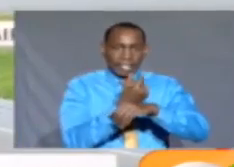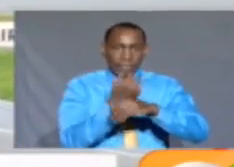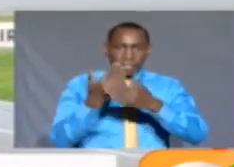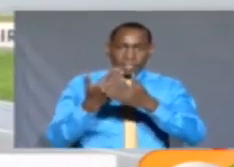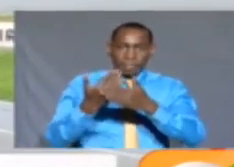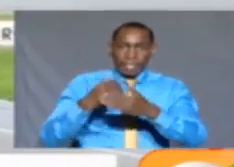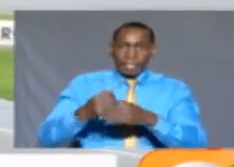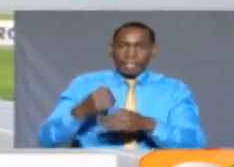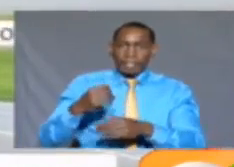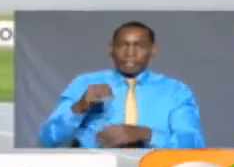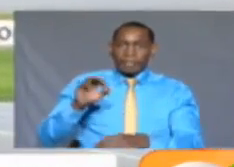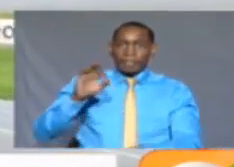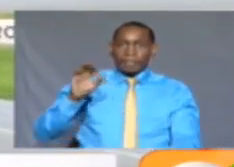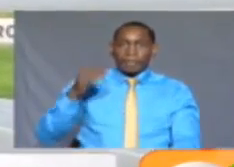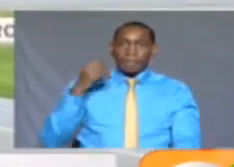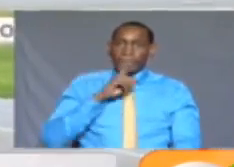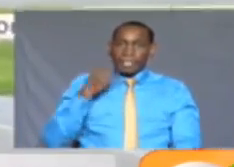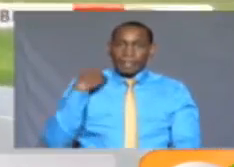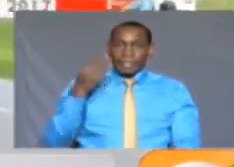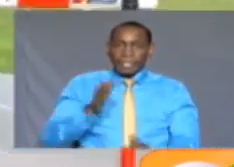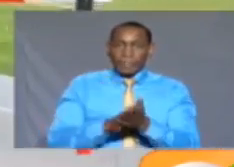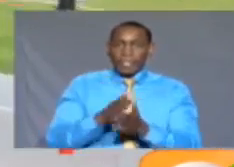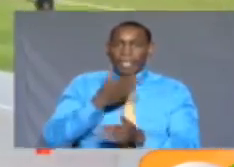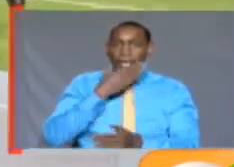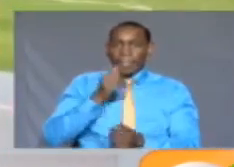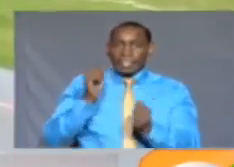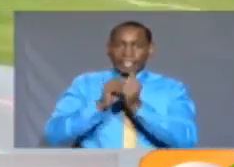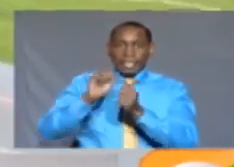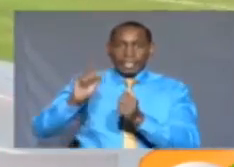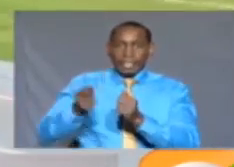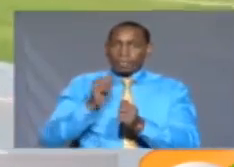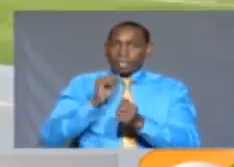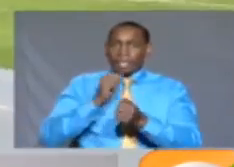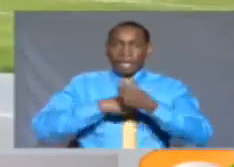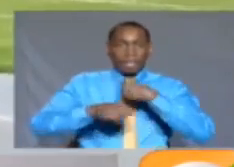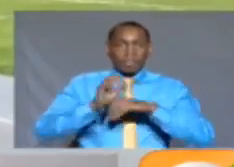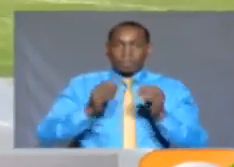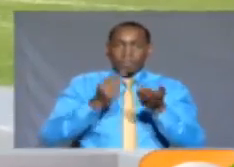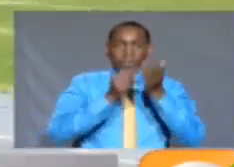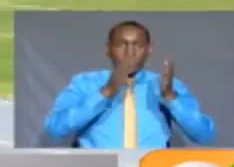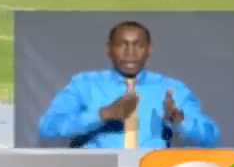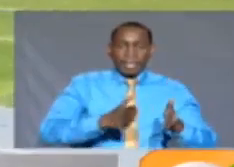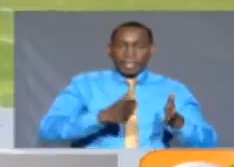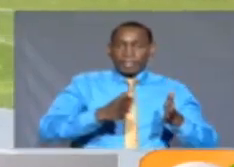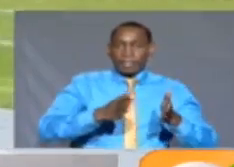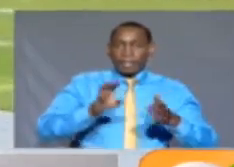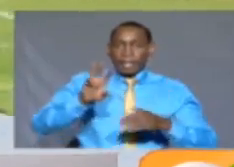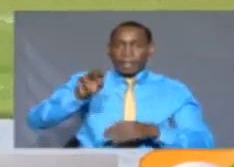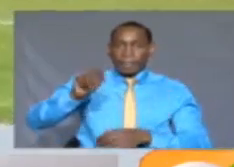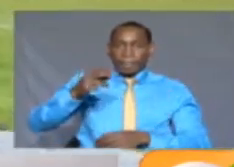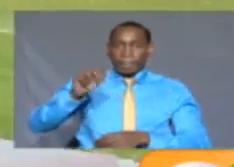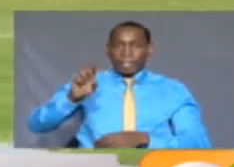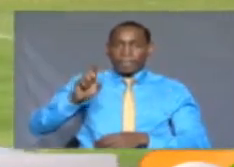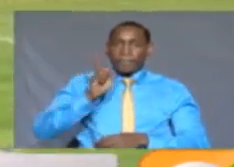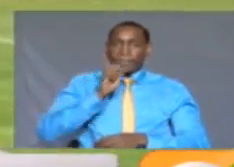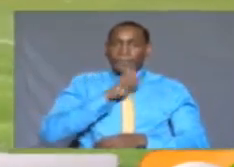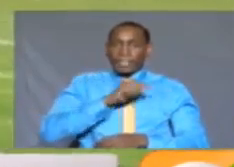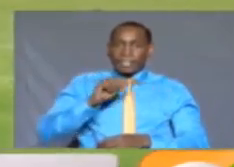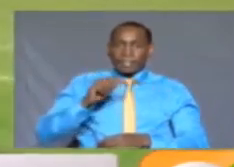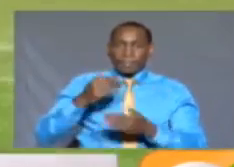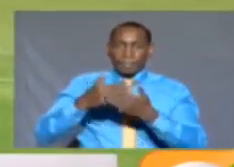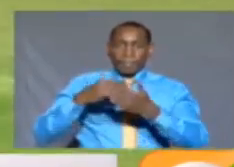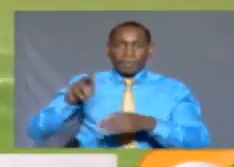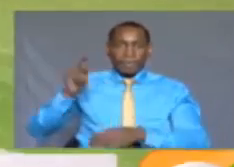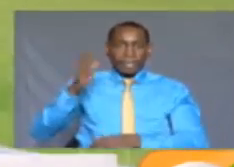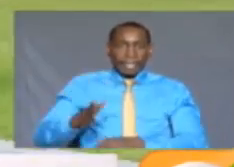Chepngeno finished third. There was less drama in the men's 10,000 meters race as Ugandan Matthew Chepurui crossed the finish line fast, beating Kenya